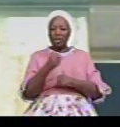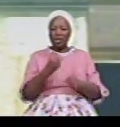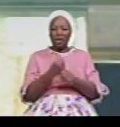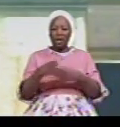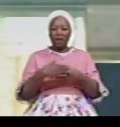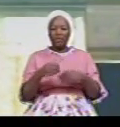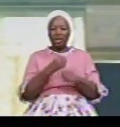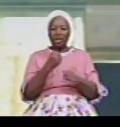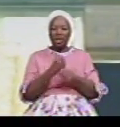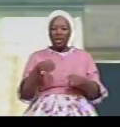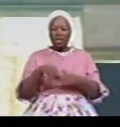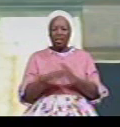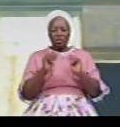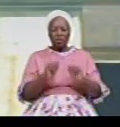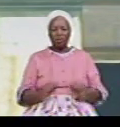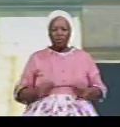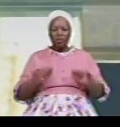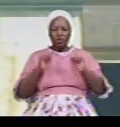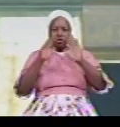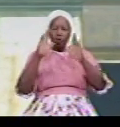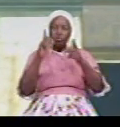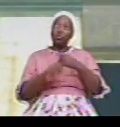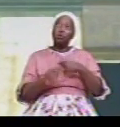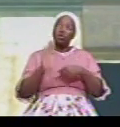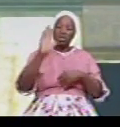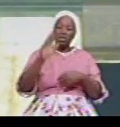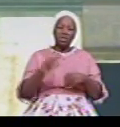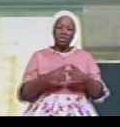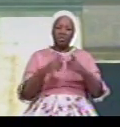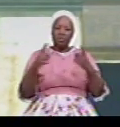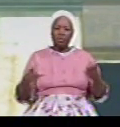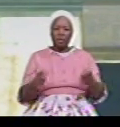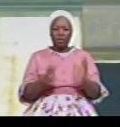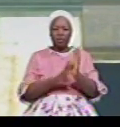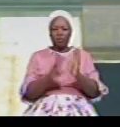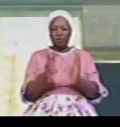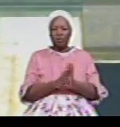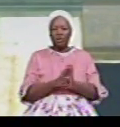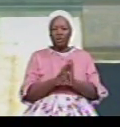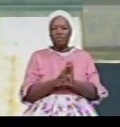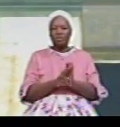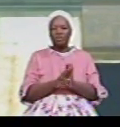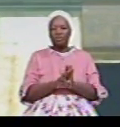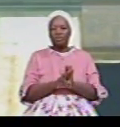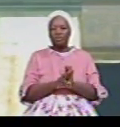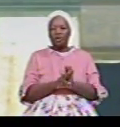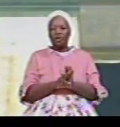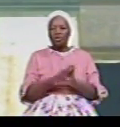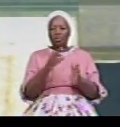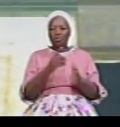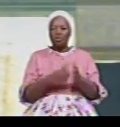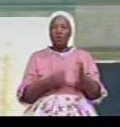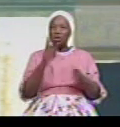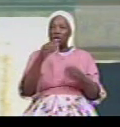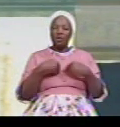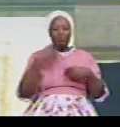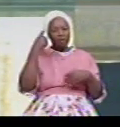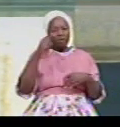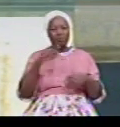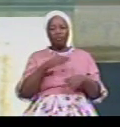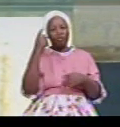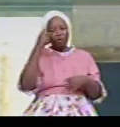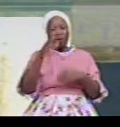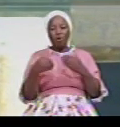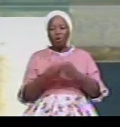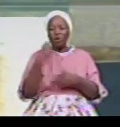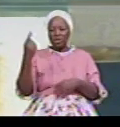in submission to his supreme will, what he had destined for you from all eternity, he